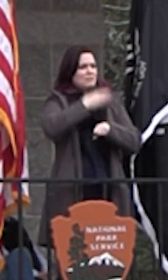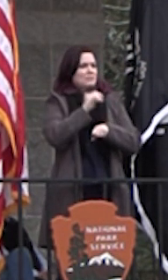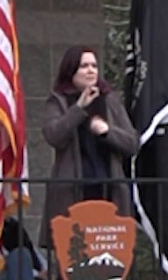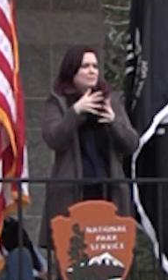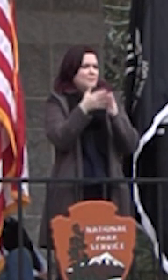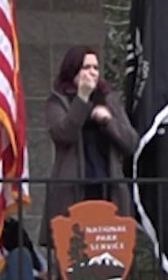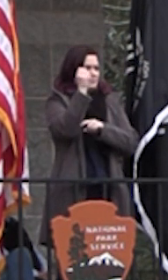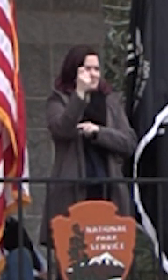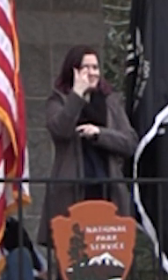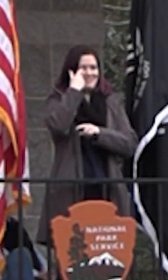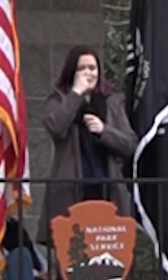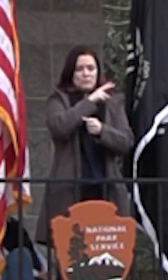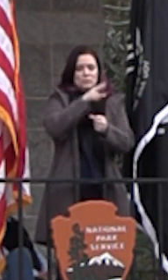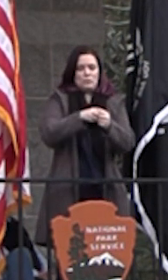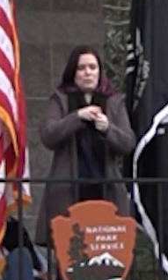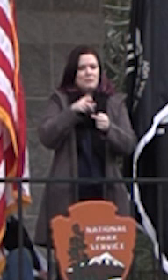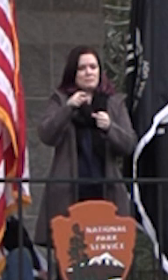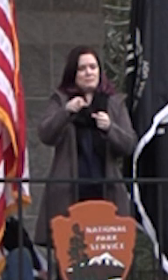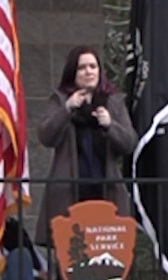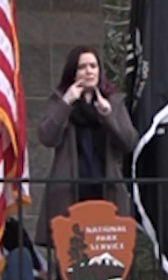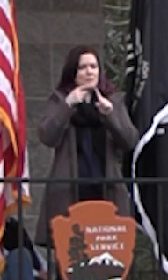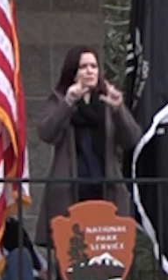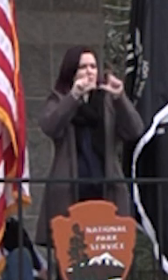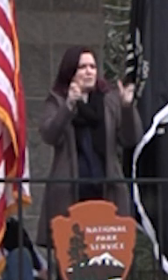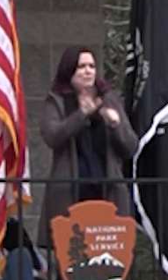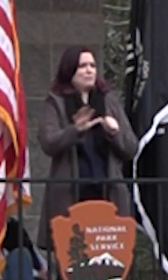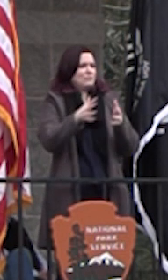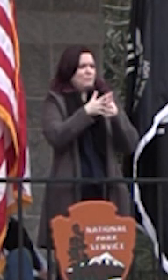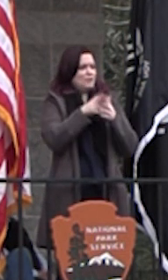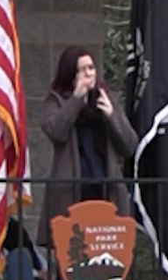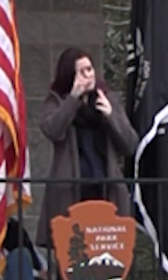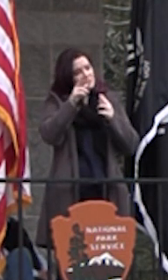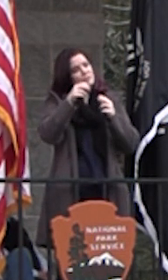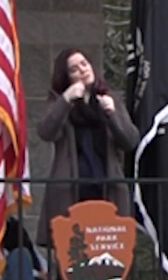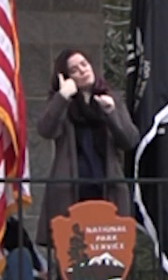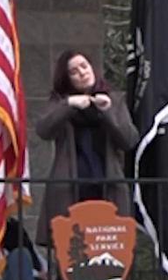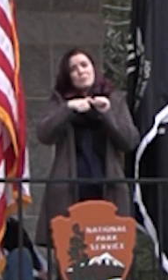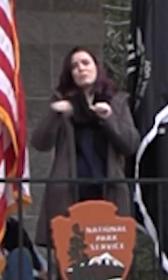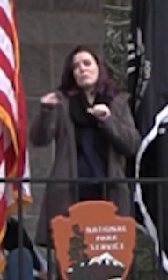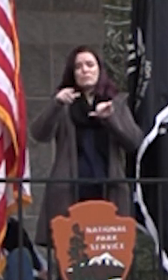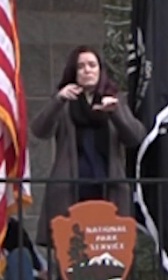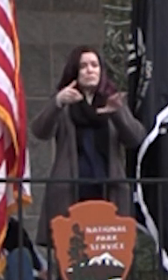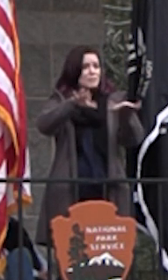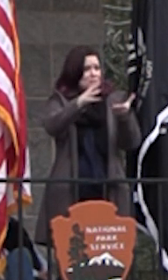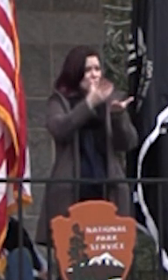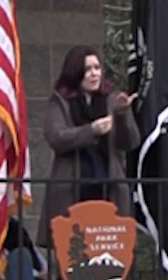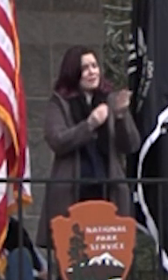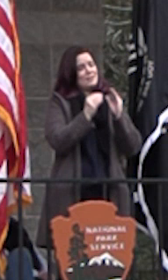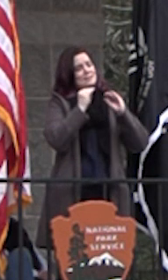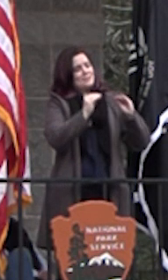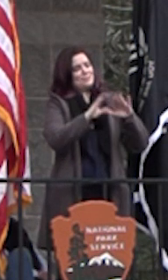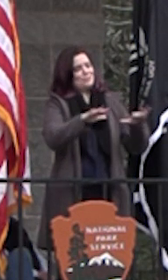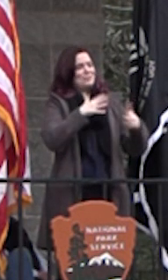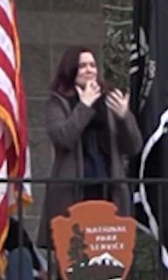of Wreaths Across America, as is to remember the fallen, honor those who serve, and teach our children the value of